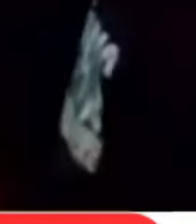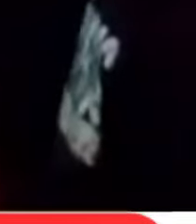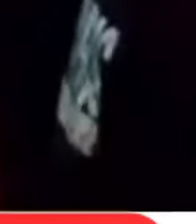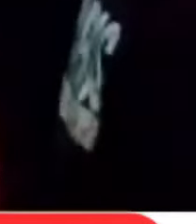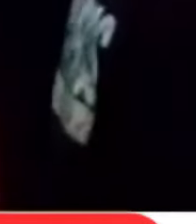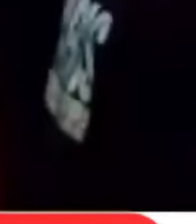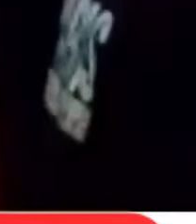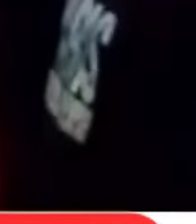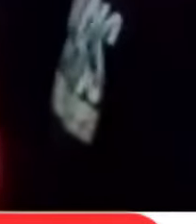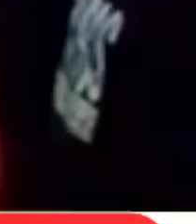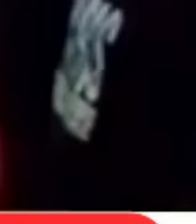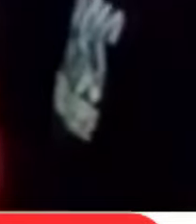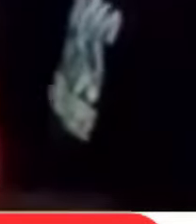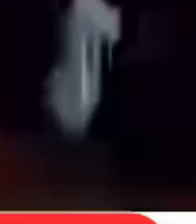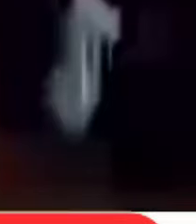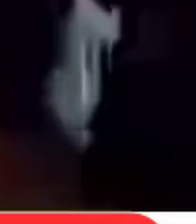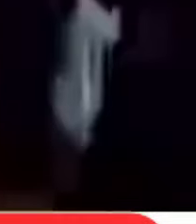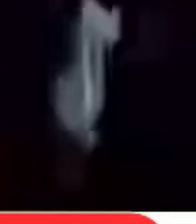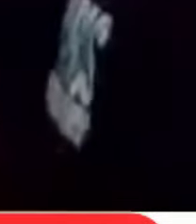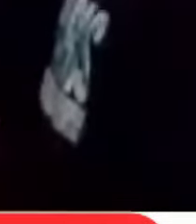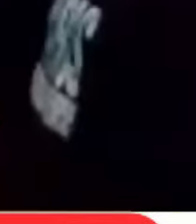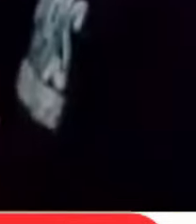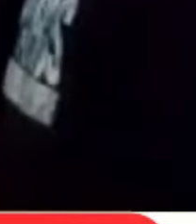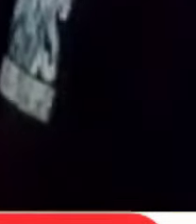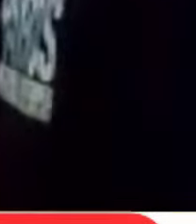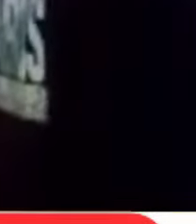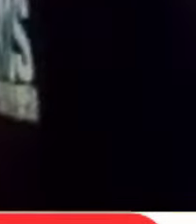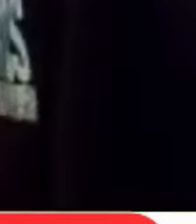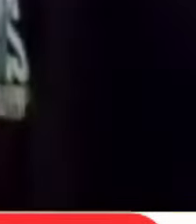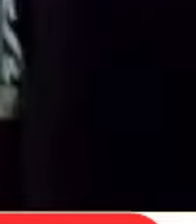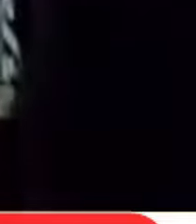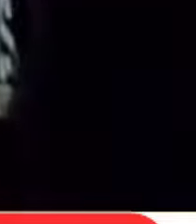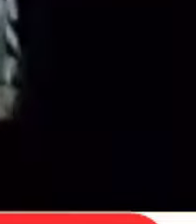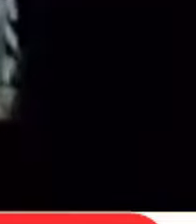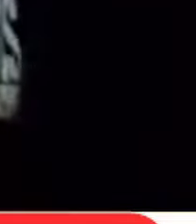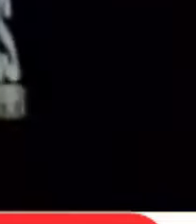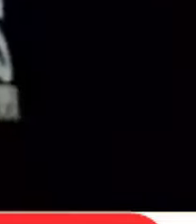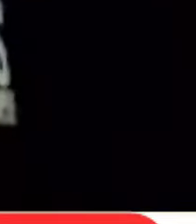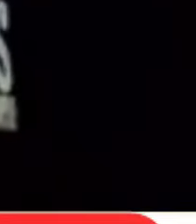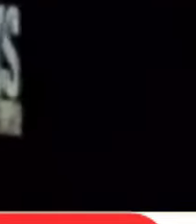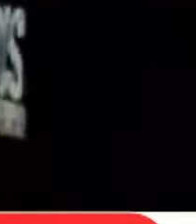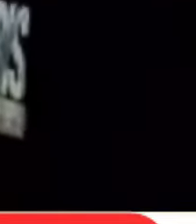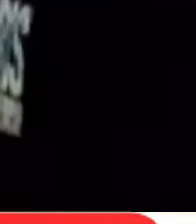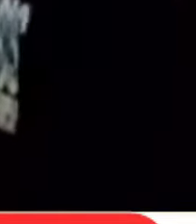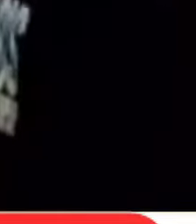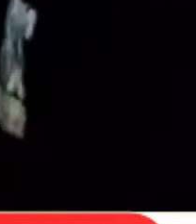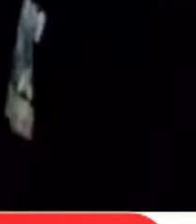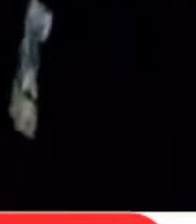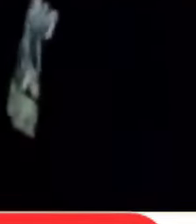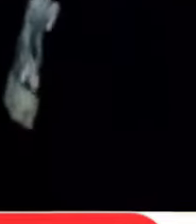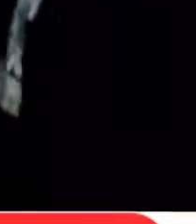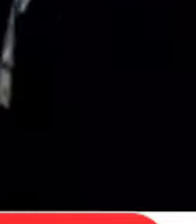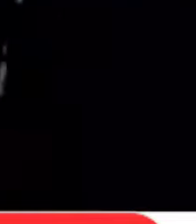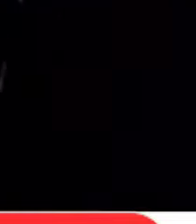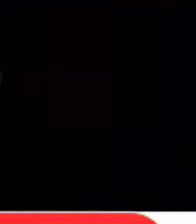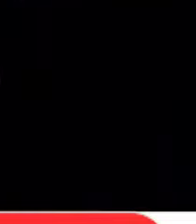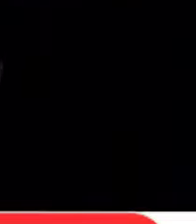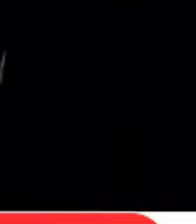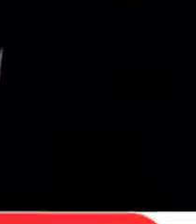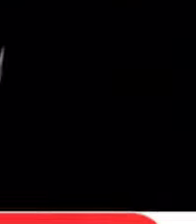who let actually this trailer use the A104 trunk road, as compared to the rules